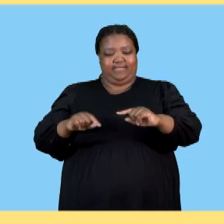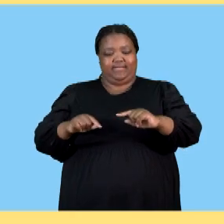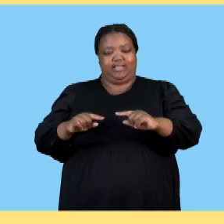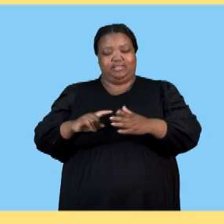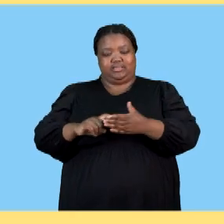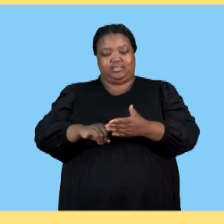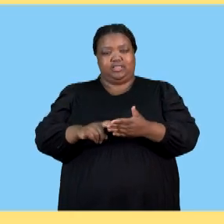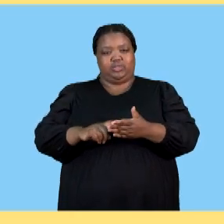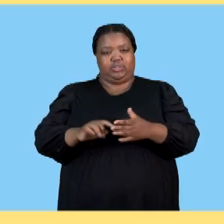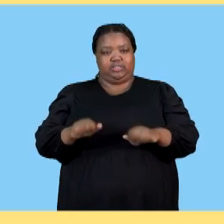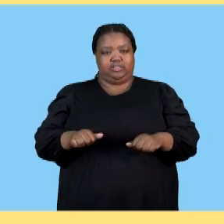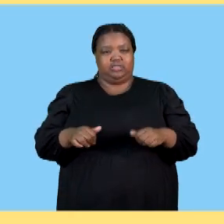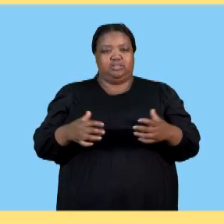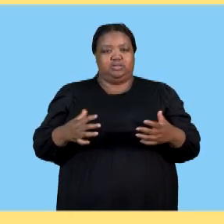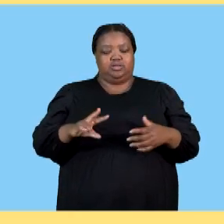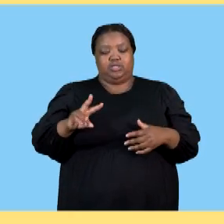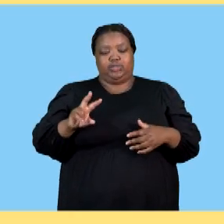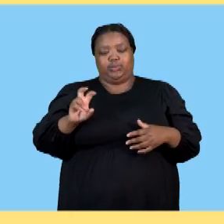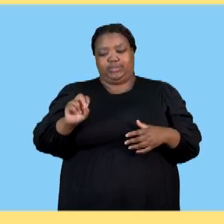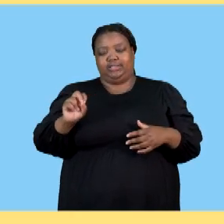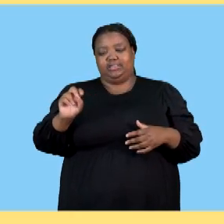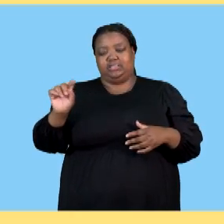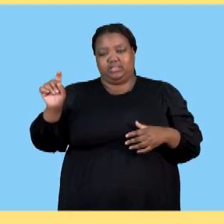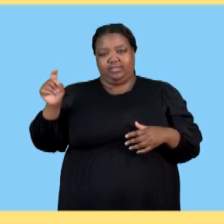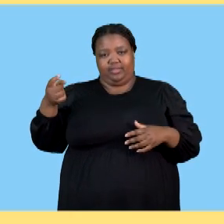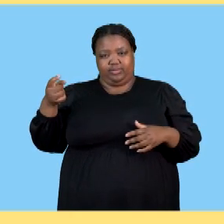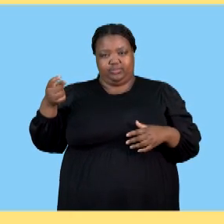would end up with your 20,000